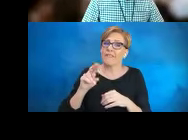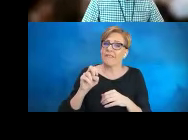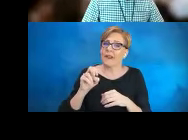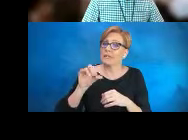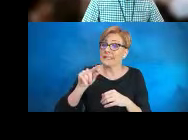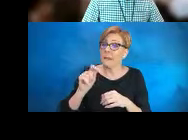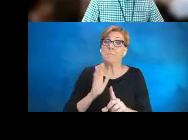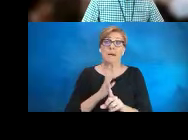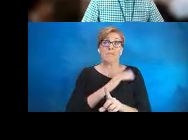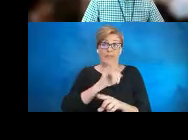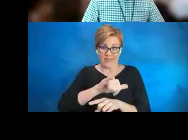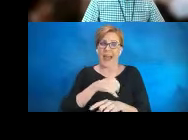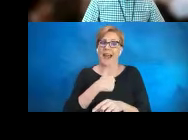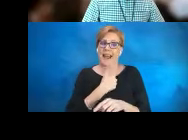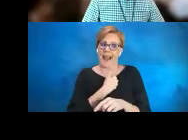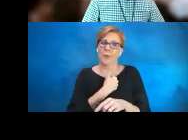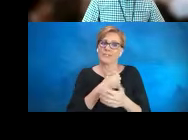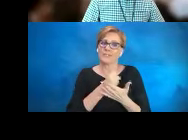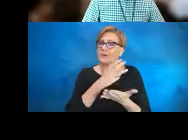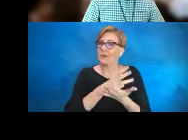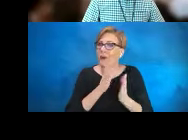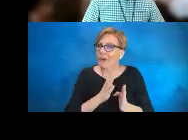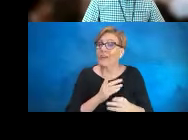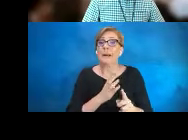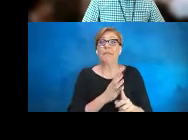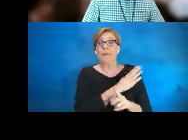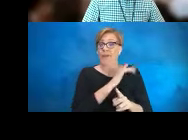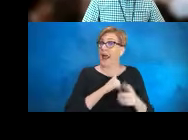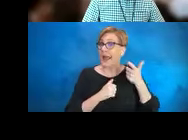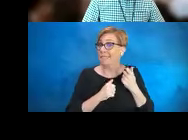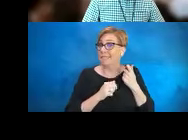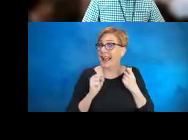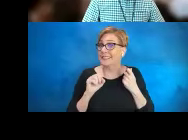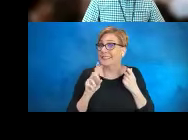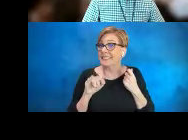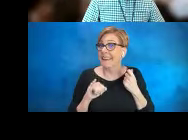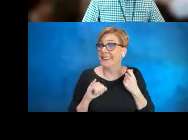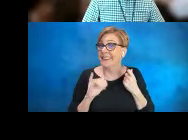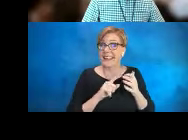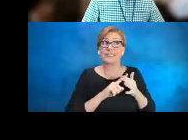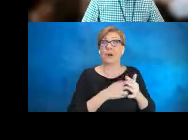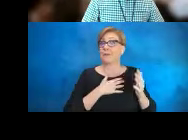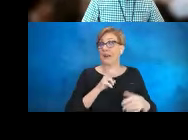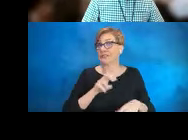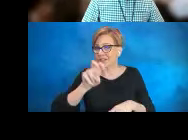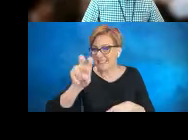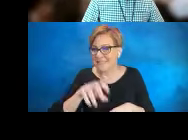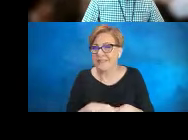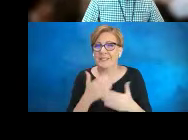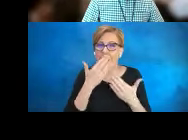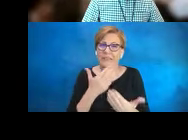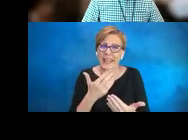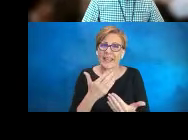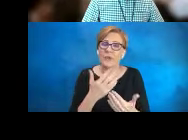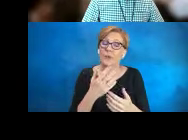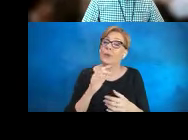And prior and after that, I was an SSDI recipient, which kicked off this whole journey. So thank you so much to Justice and Aging for